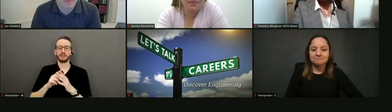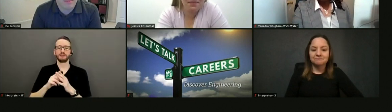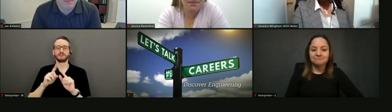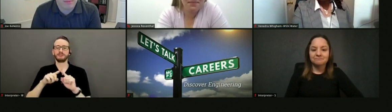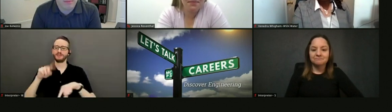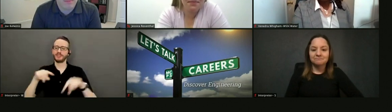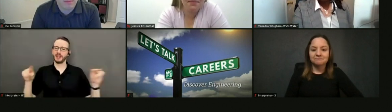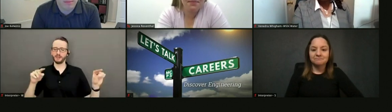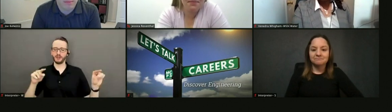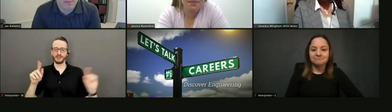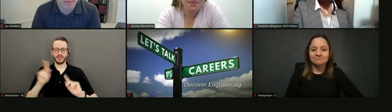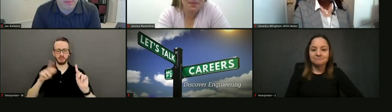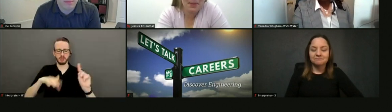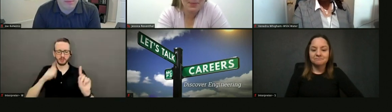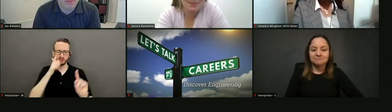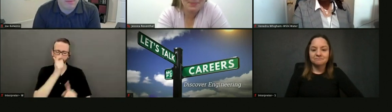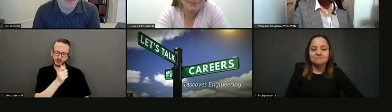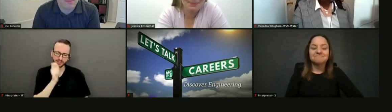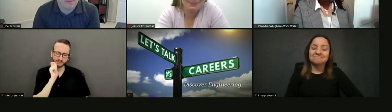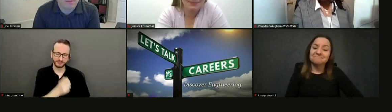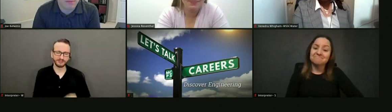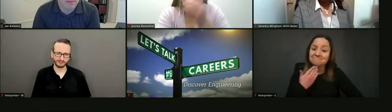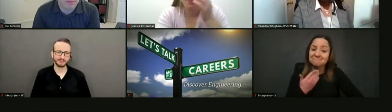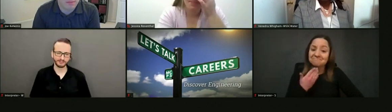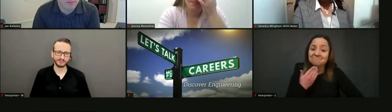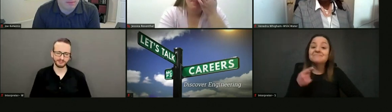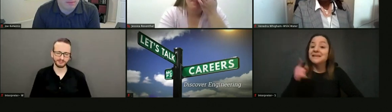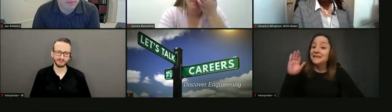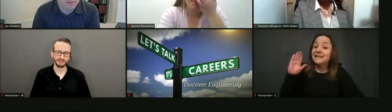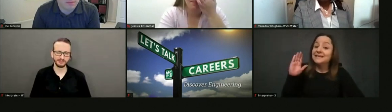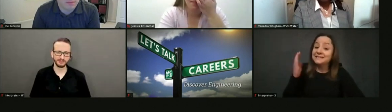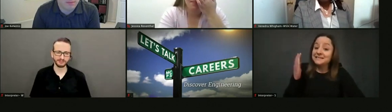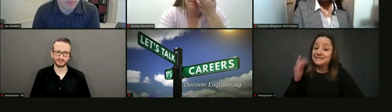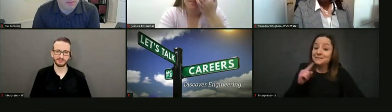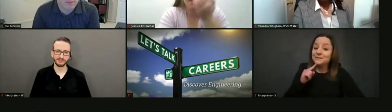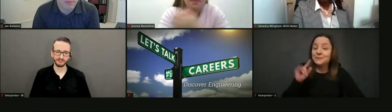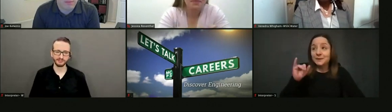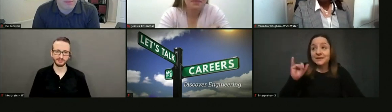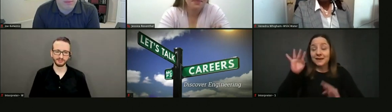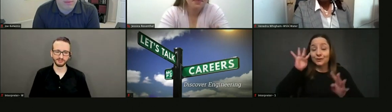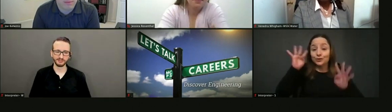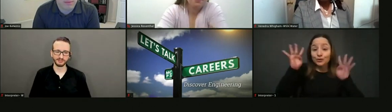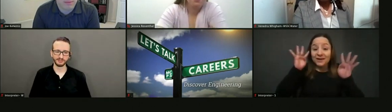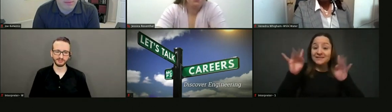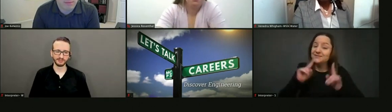interest. Thank you. It seems to be that creativity is an